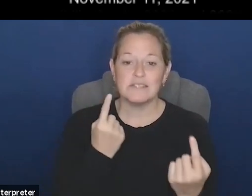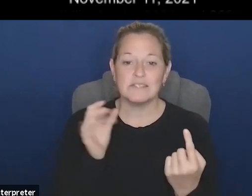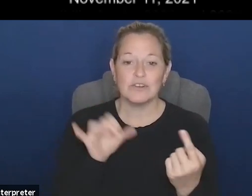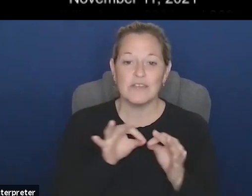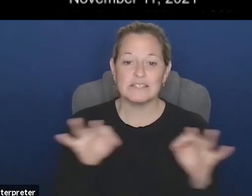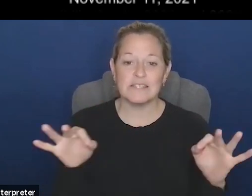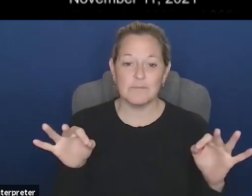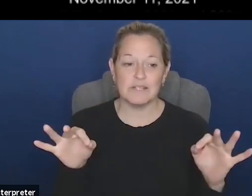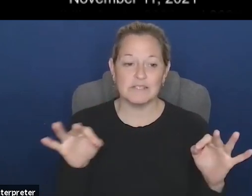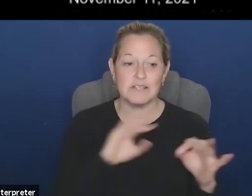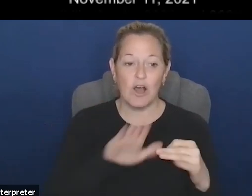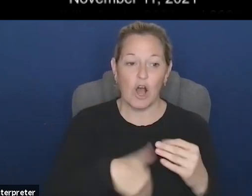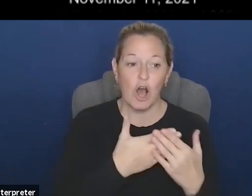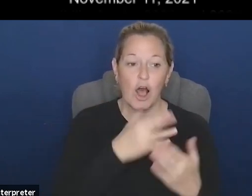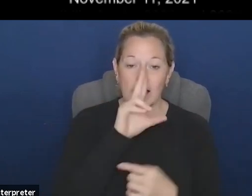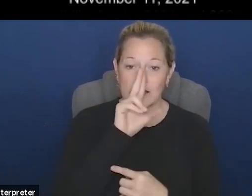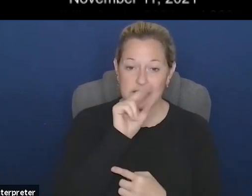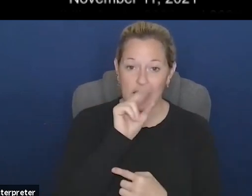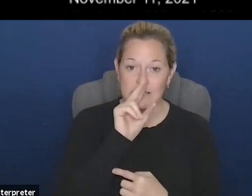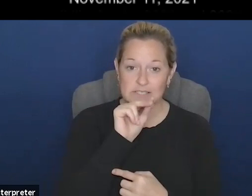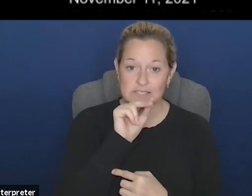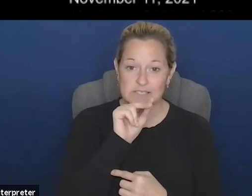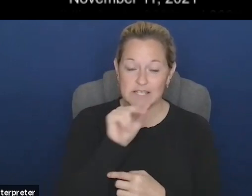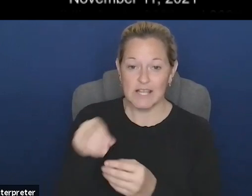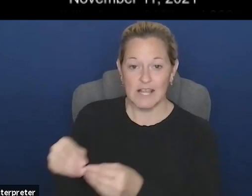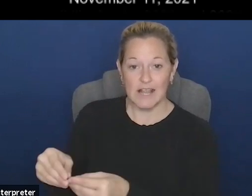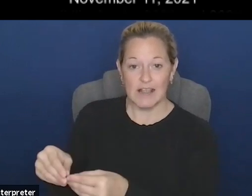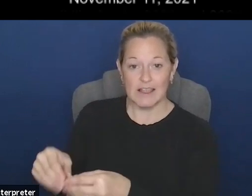all ducks lay eggs. For the